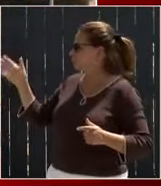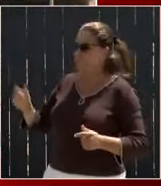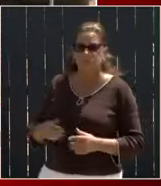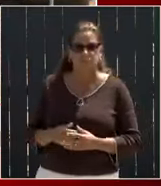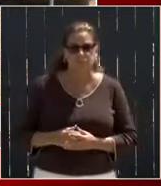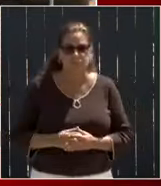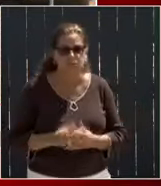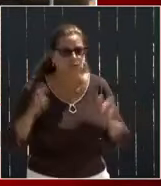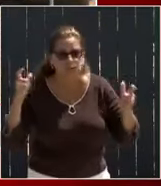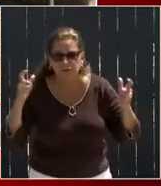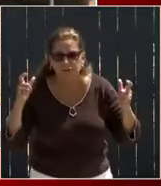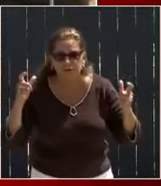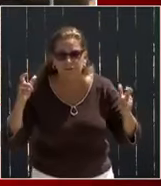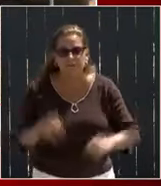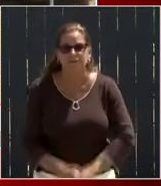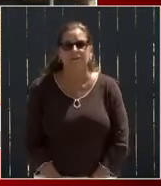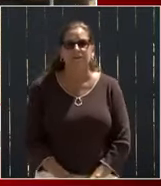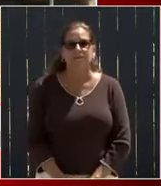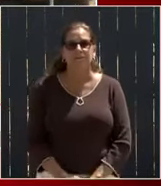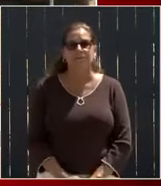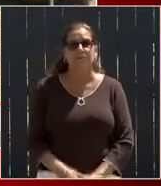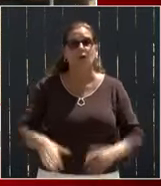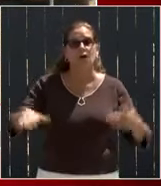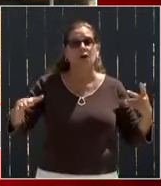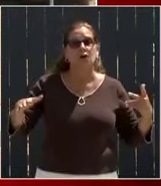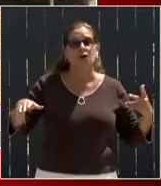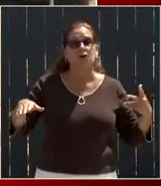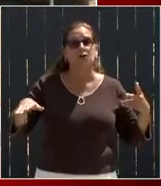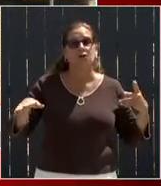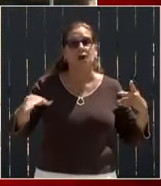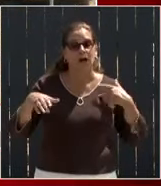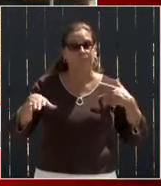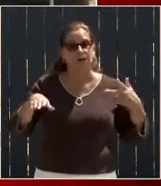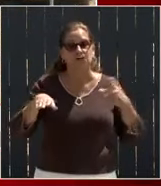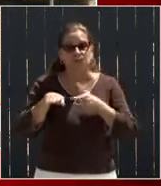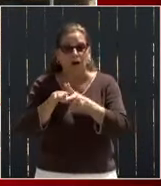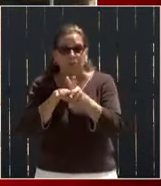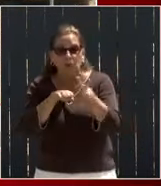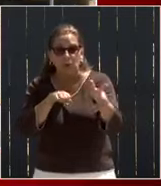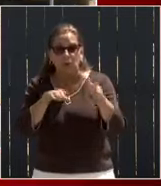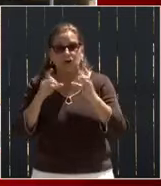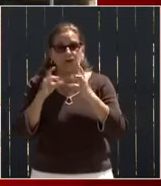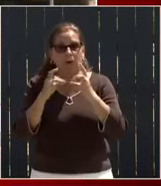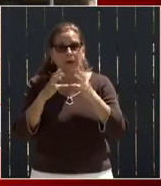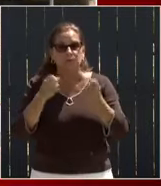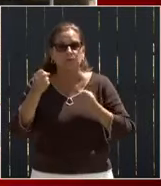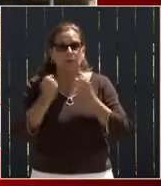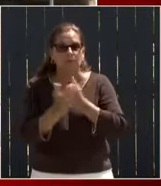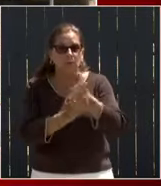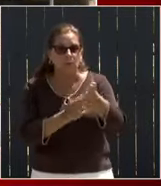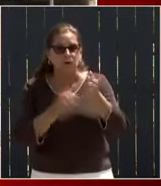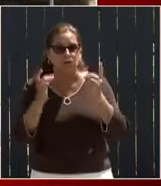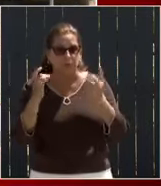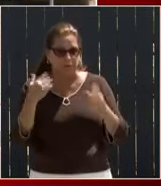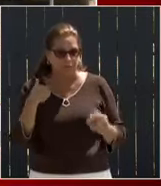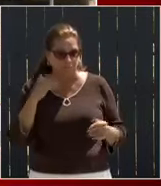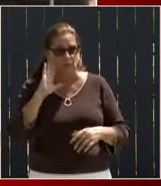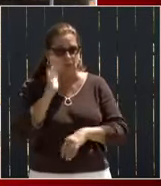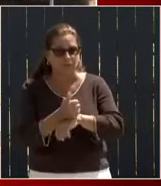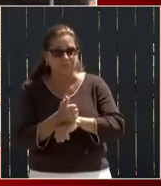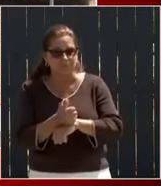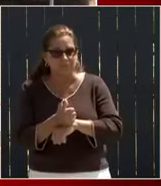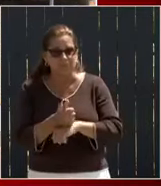A drive-through Starbucks, the first of its kind in Washington, D.C., will complete the new retail phase. Upon